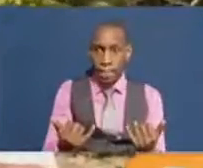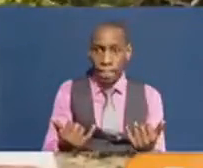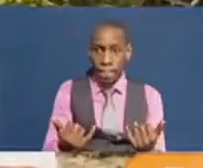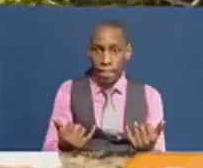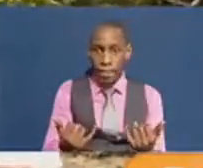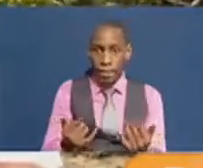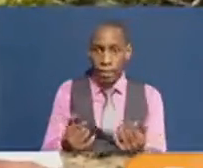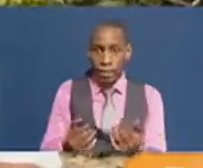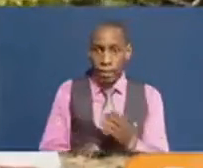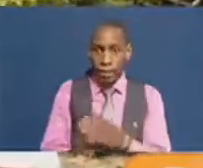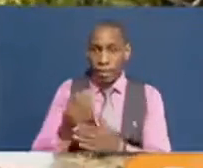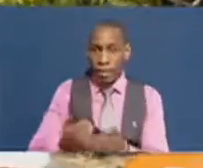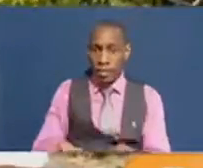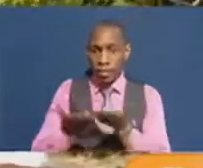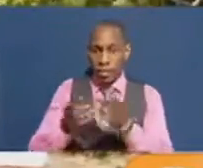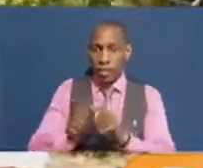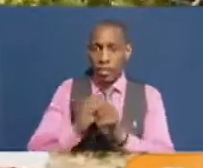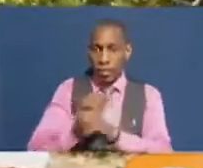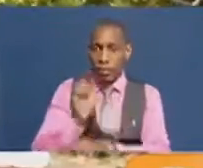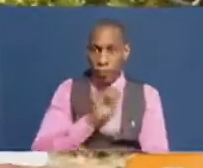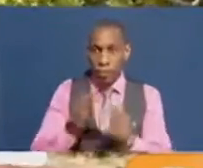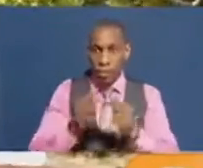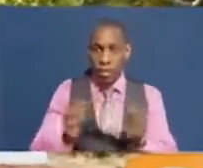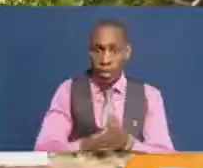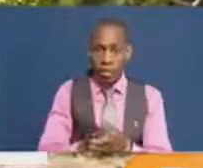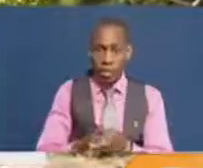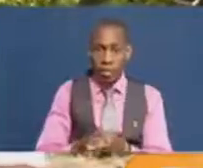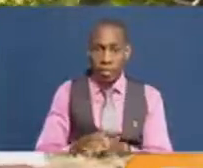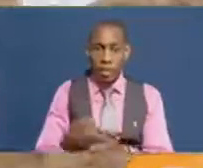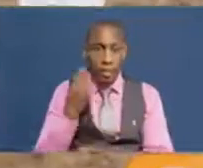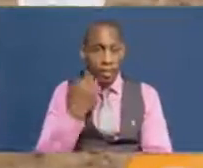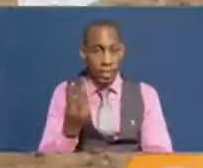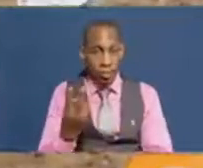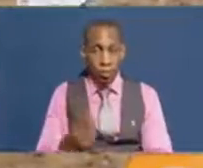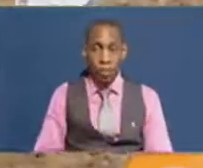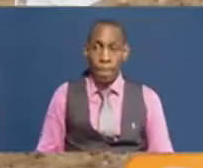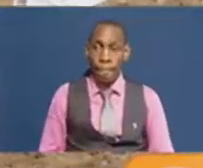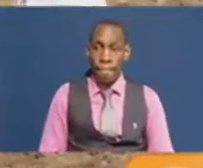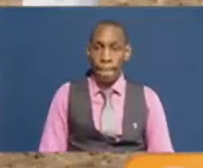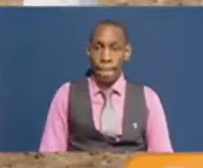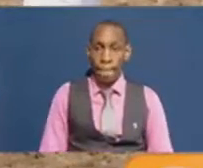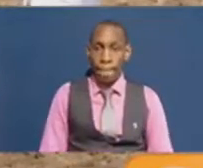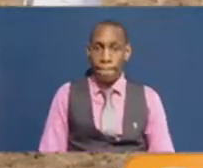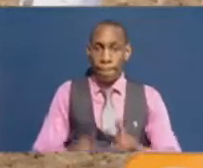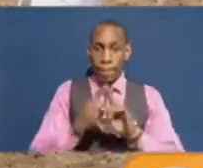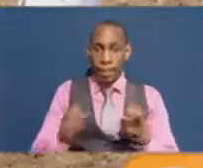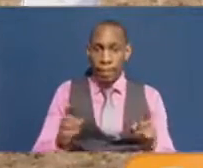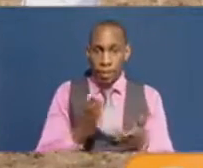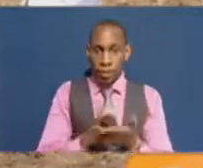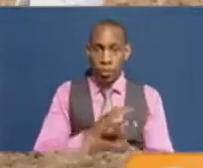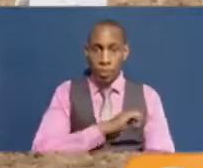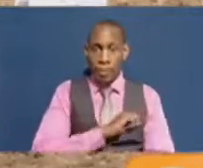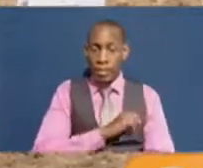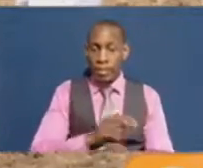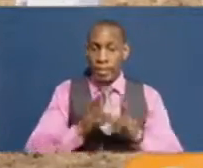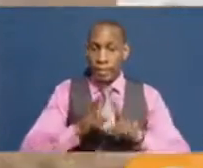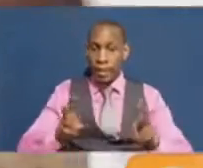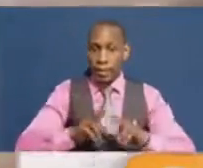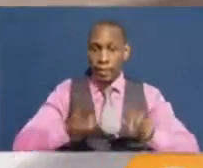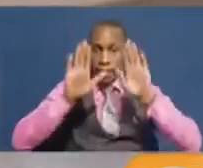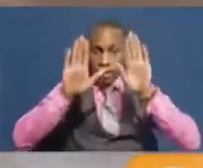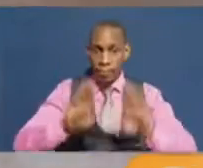is improved and has the protection against two very serious diseases. But patience will be a key virtue